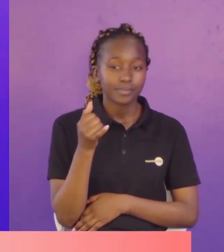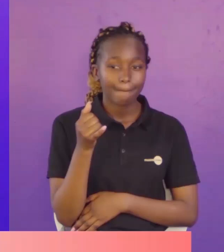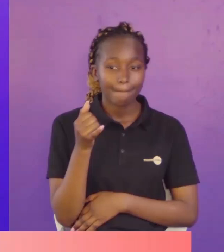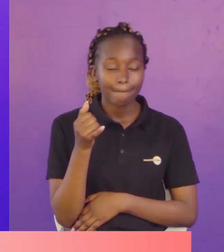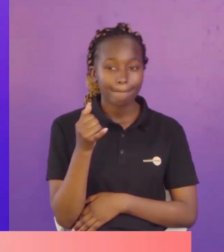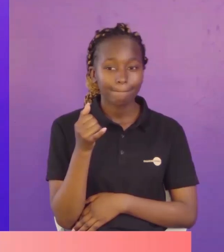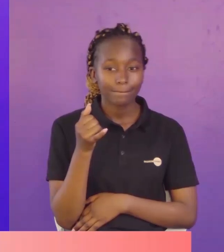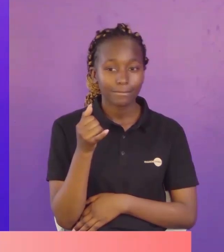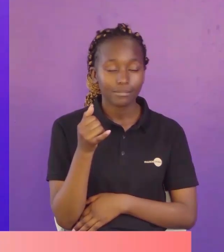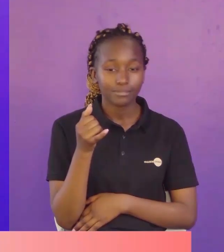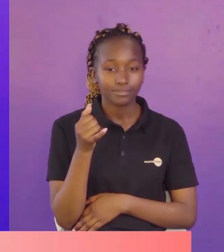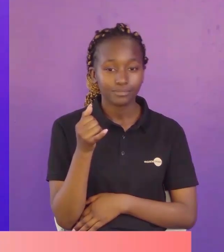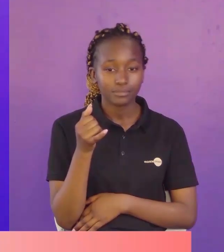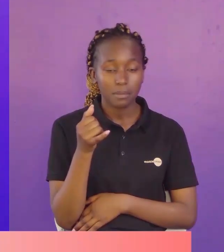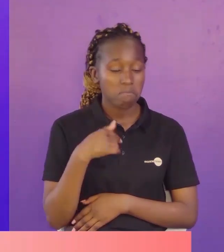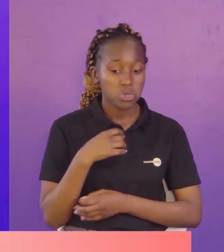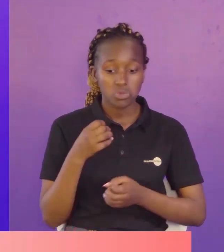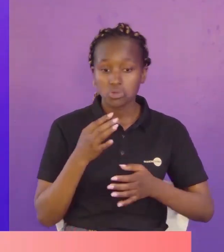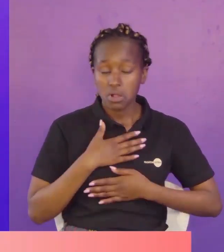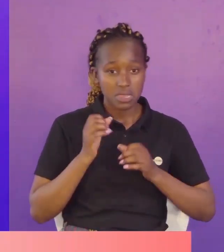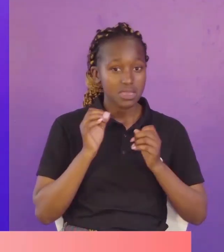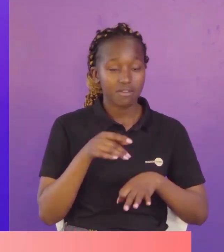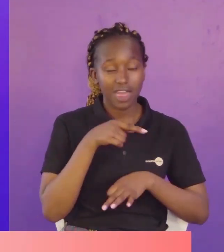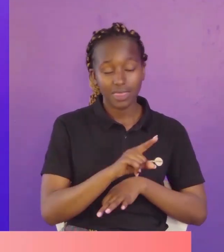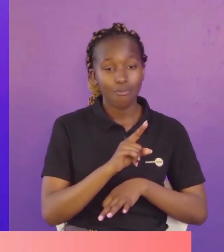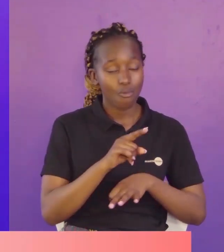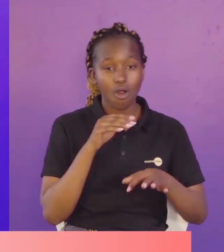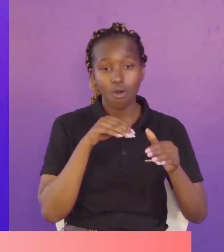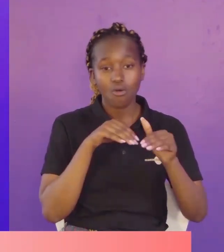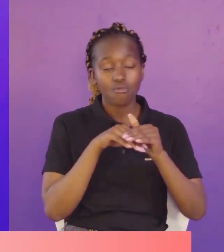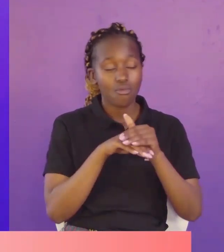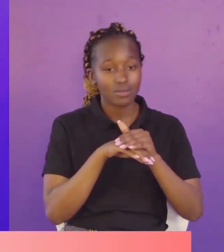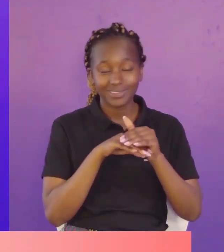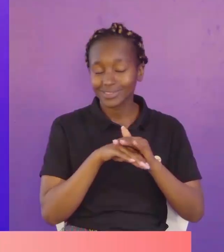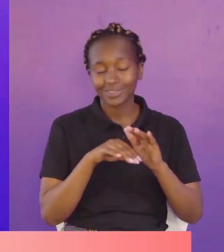Of course, I'll also not be surprised if they qualify for the World Cup. Yeah. And